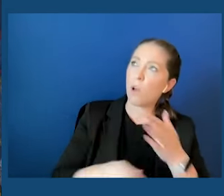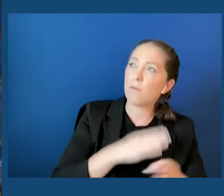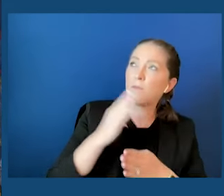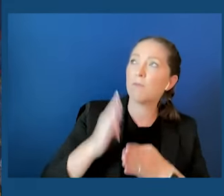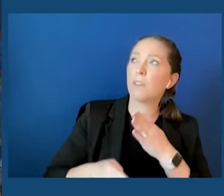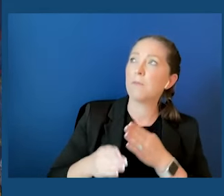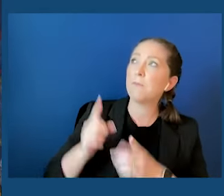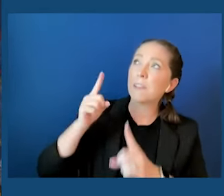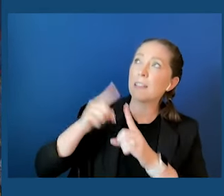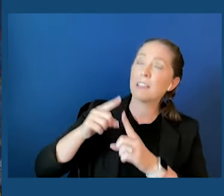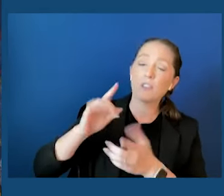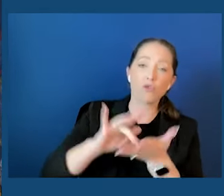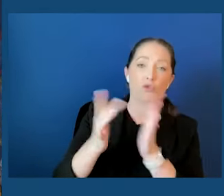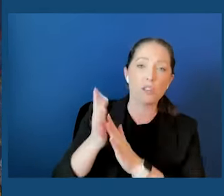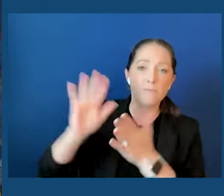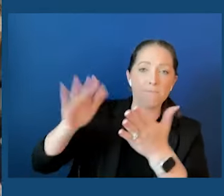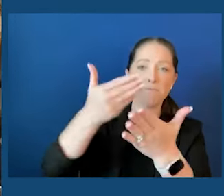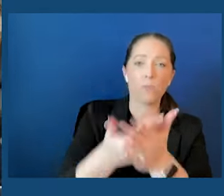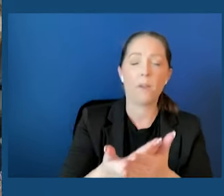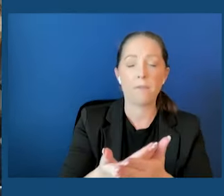Jesus. Thank you.